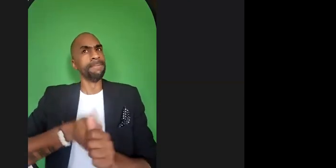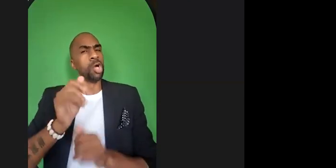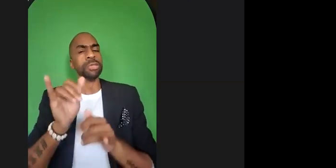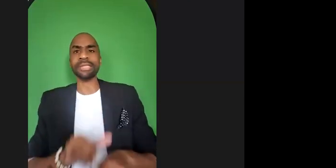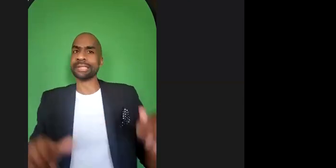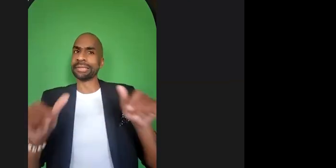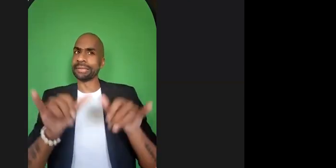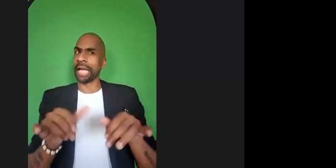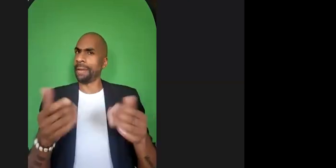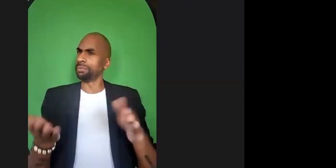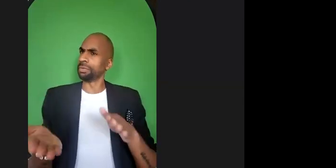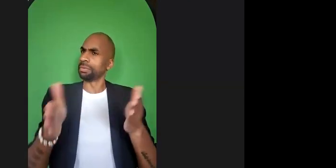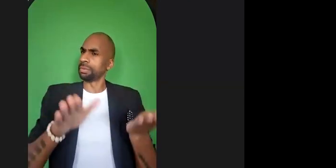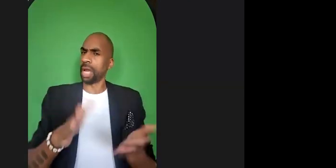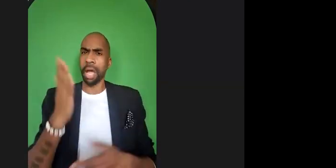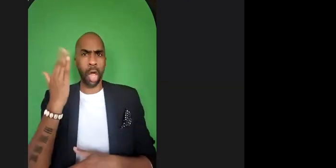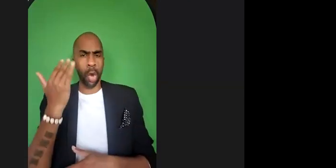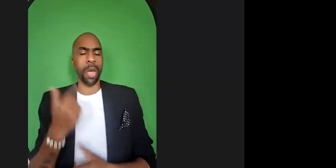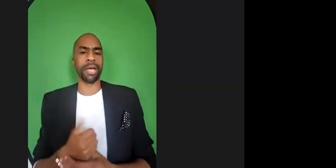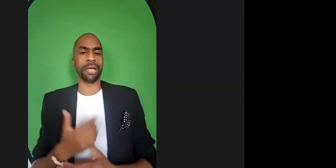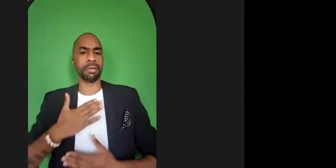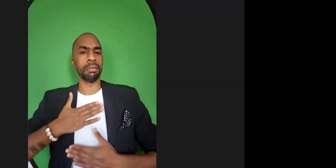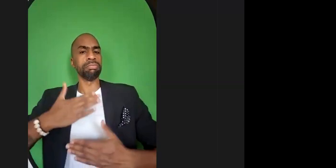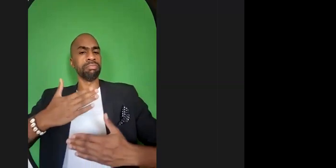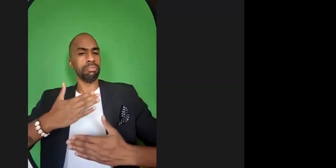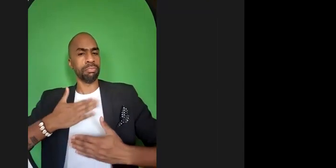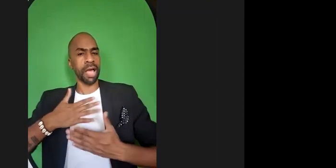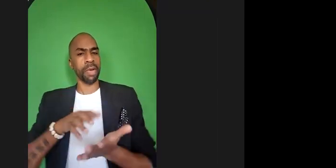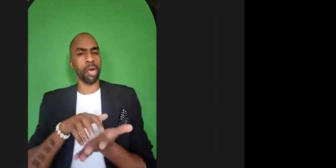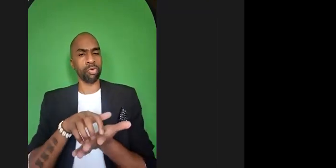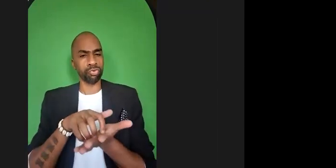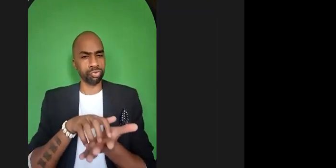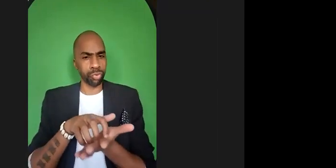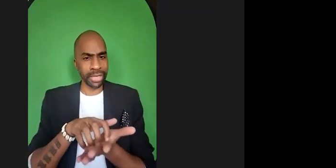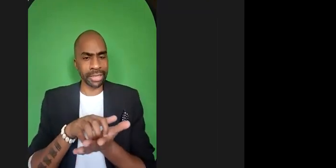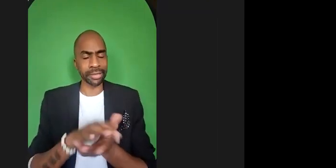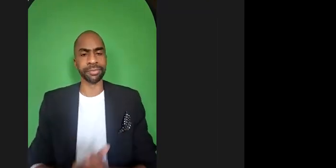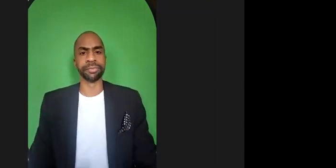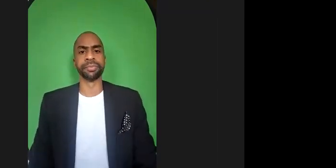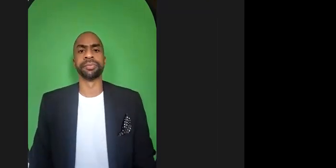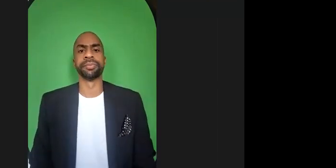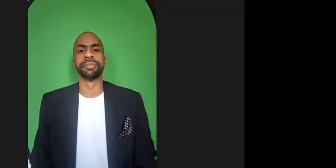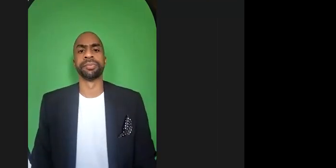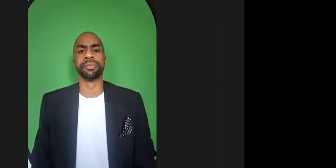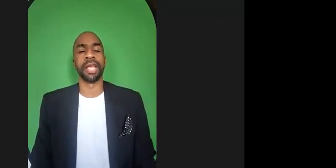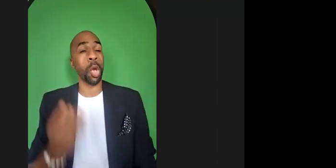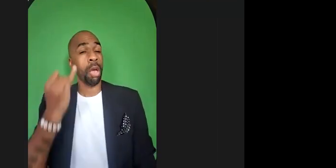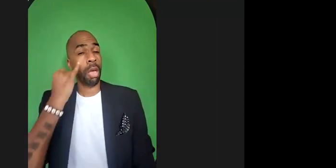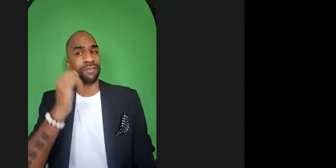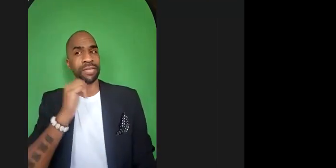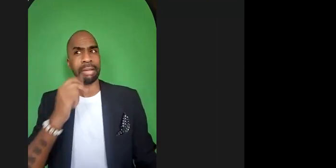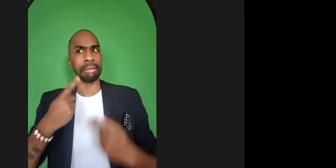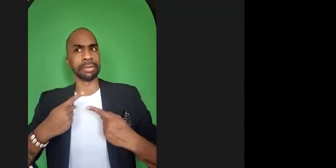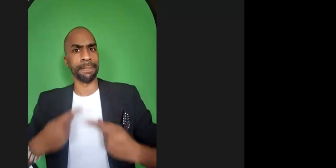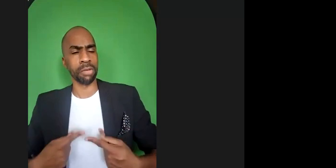death. I would also say, even in the absence of a really obvious aspiration event or pneumonia, sometimes people